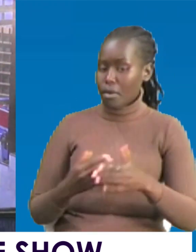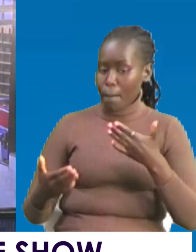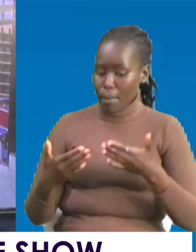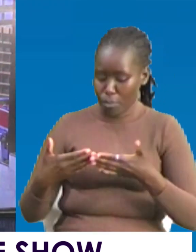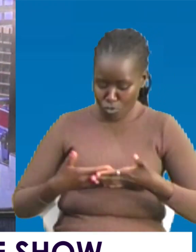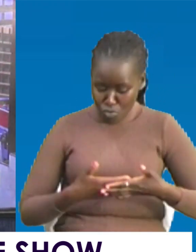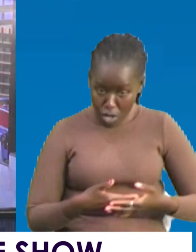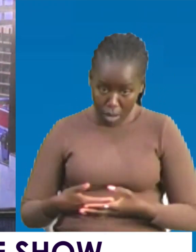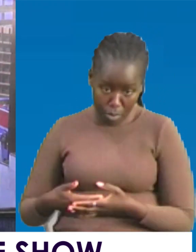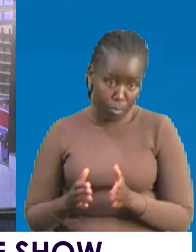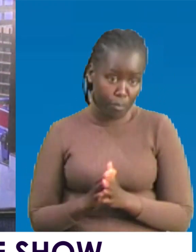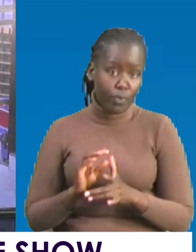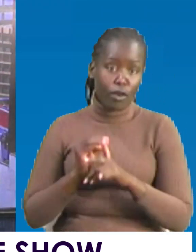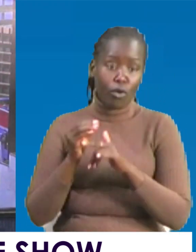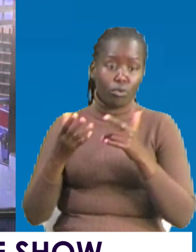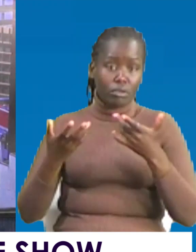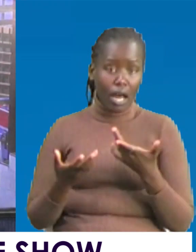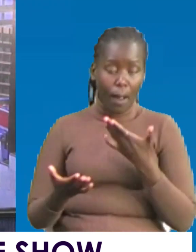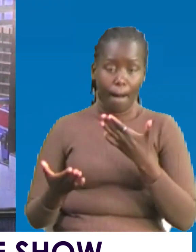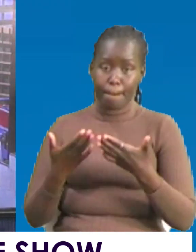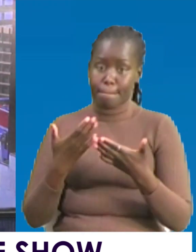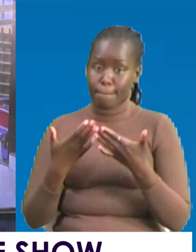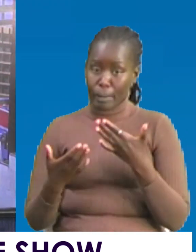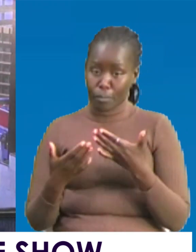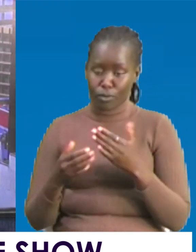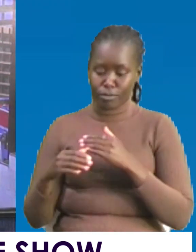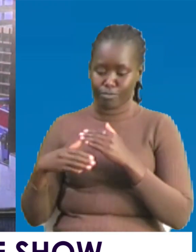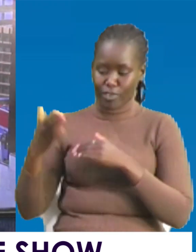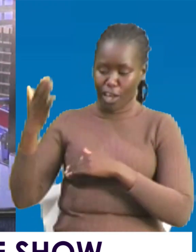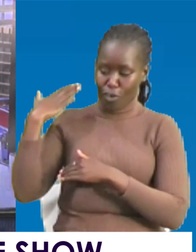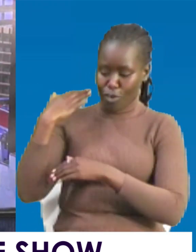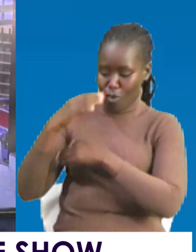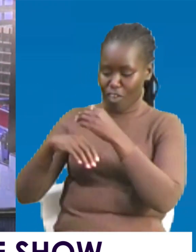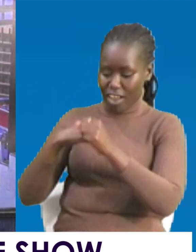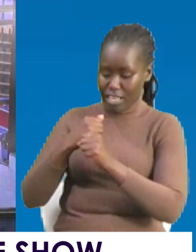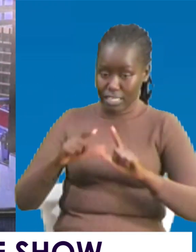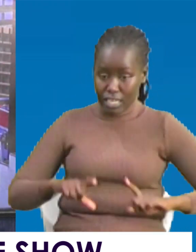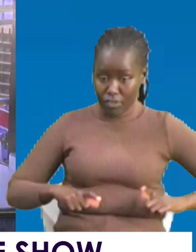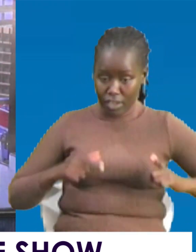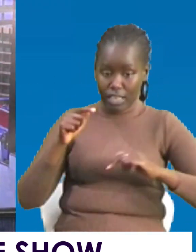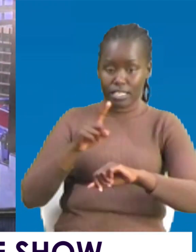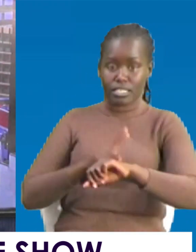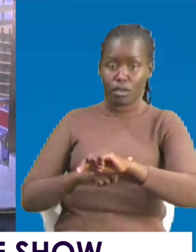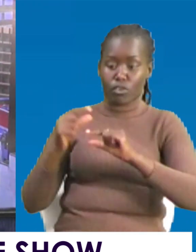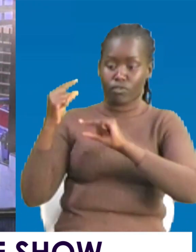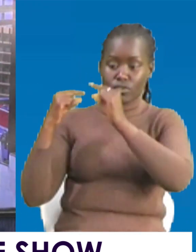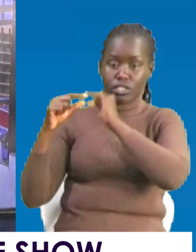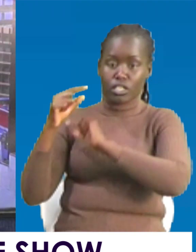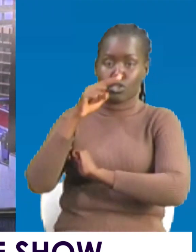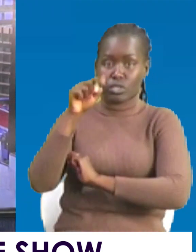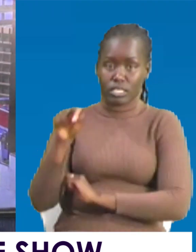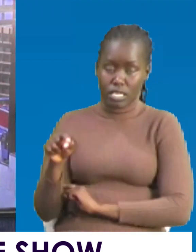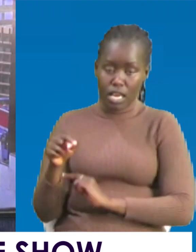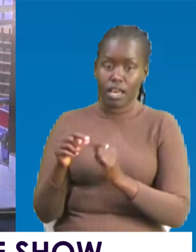baby boomer, or whether you're a millennial living in this time of the Gen Zs, it is our time to